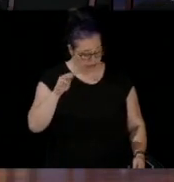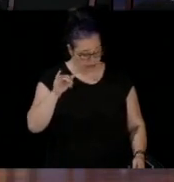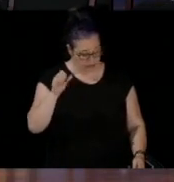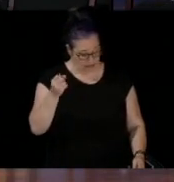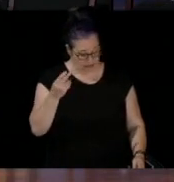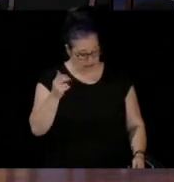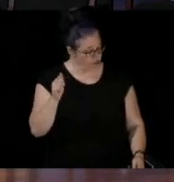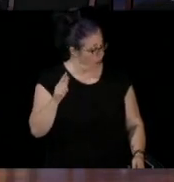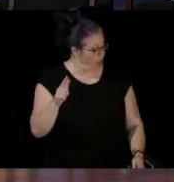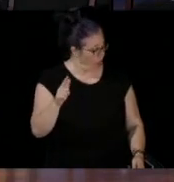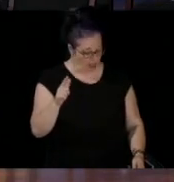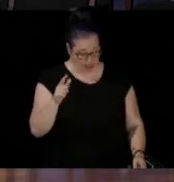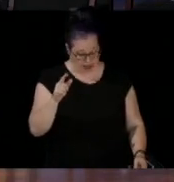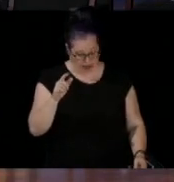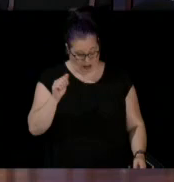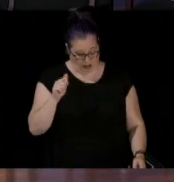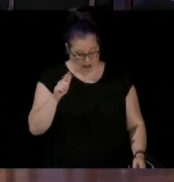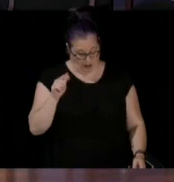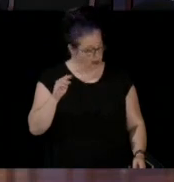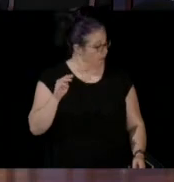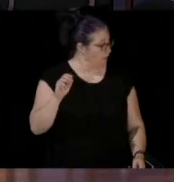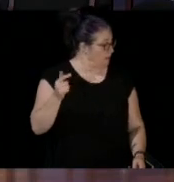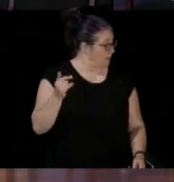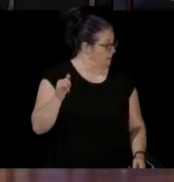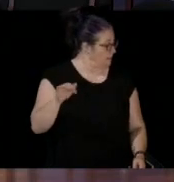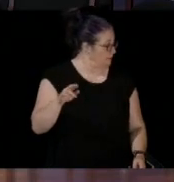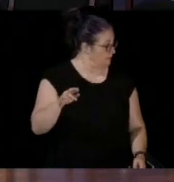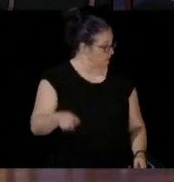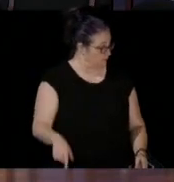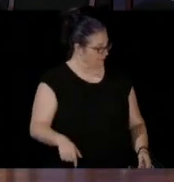Michelle Alamgir.